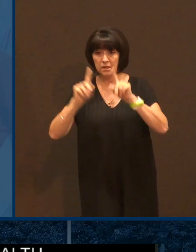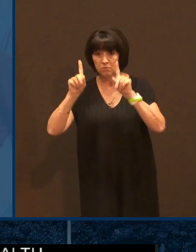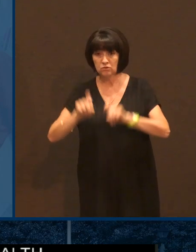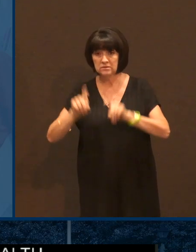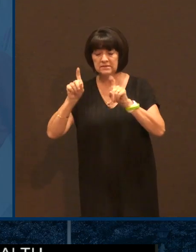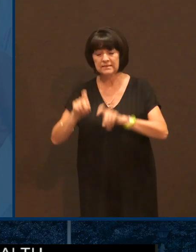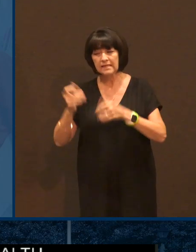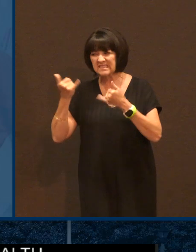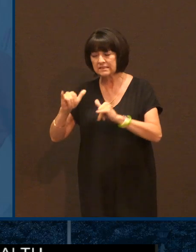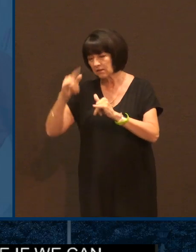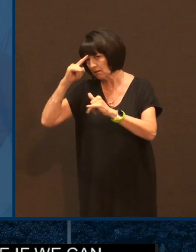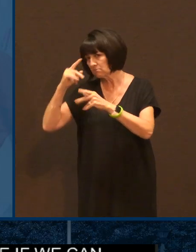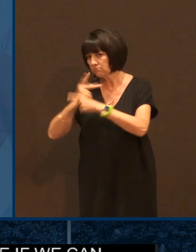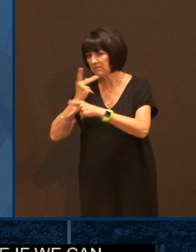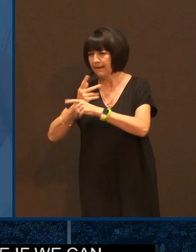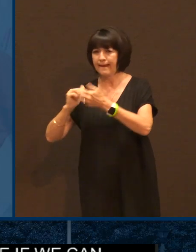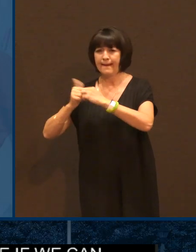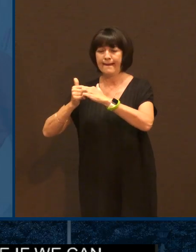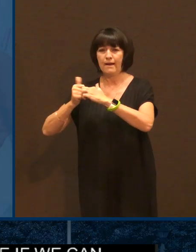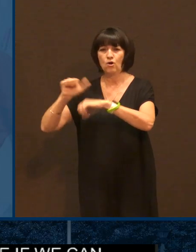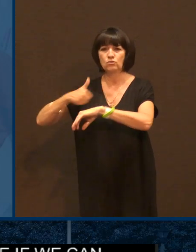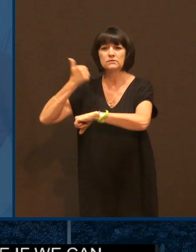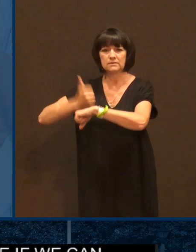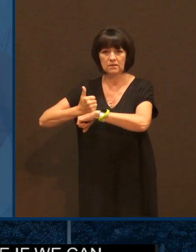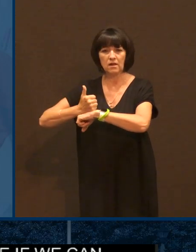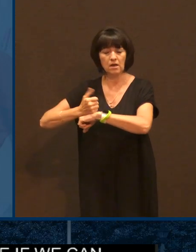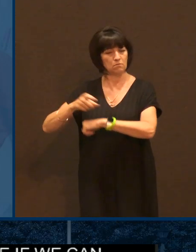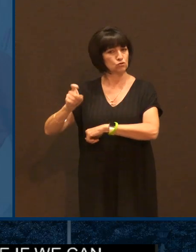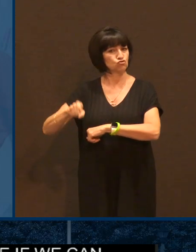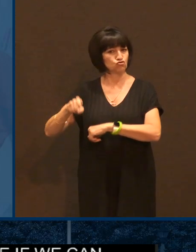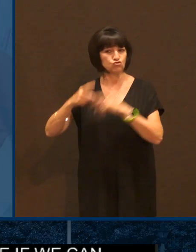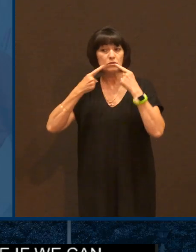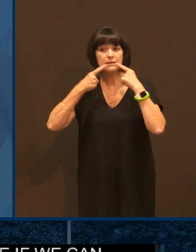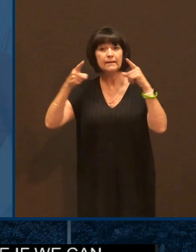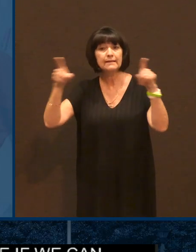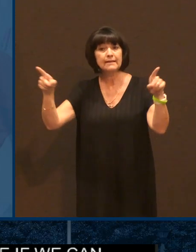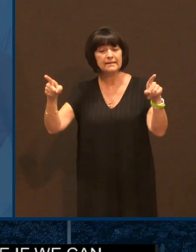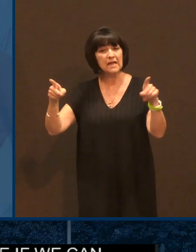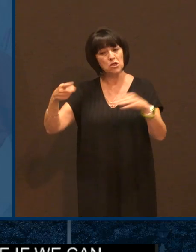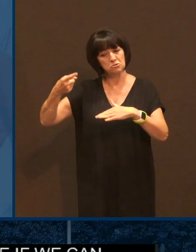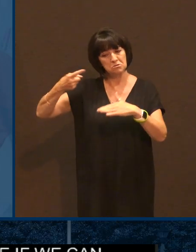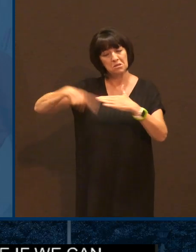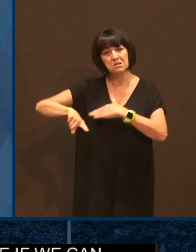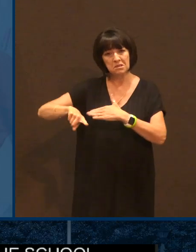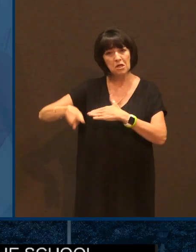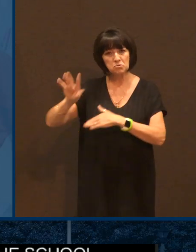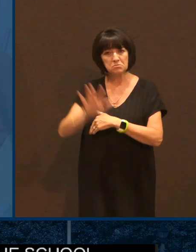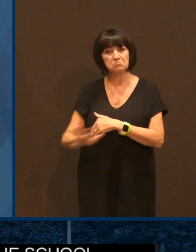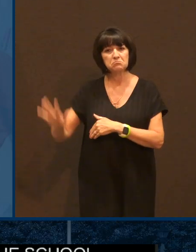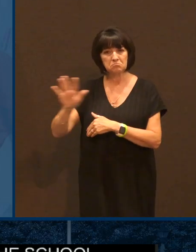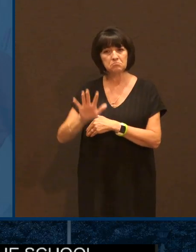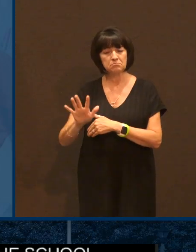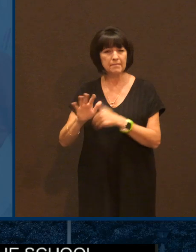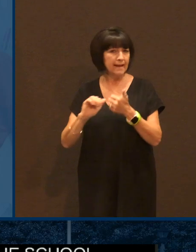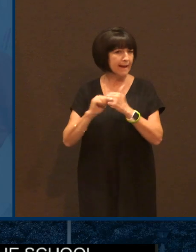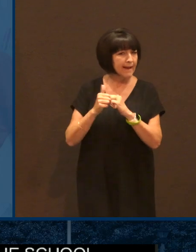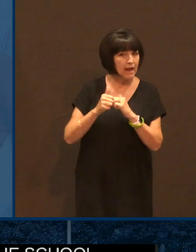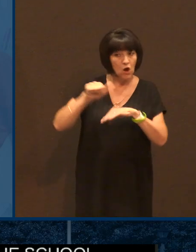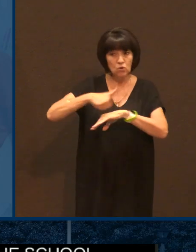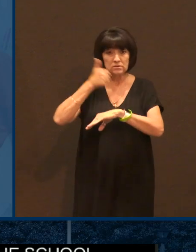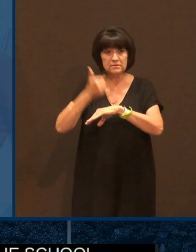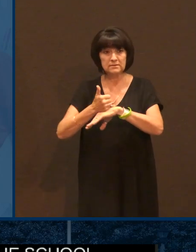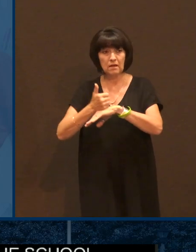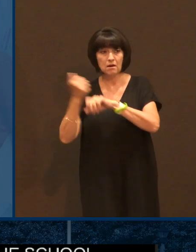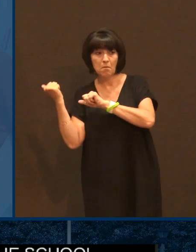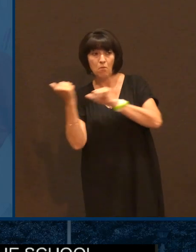logistics of that. Should have some announcement over the next week or so as to how exactly we would do that, but we want to test as